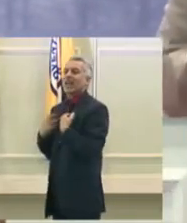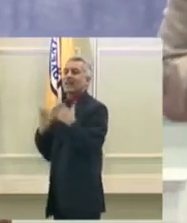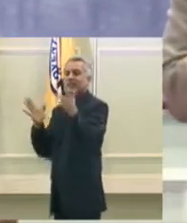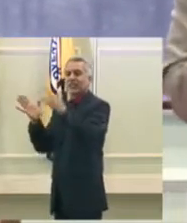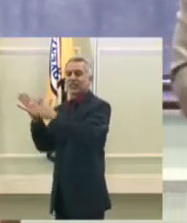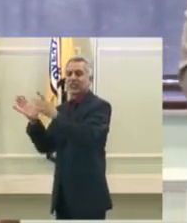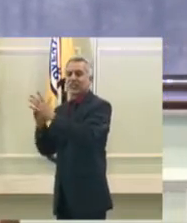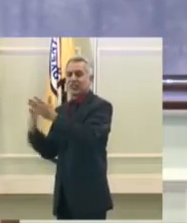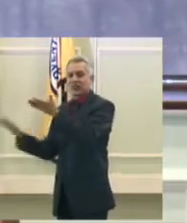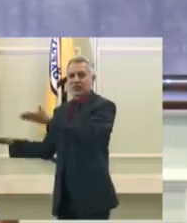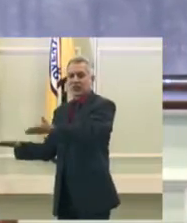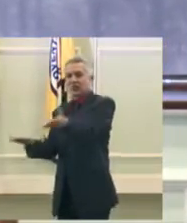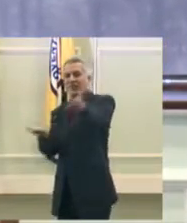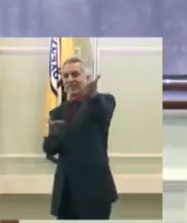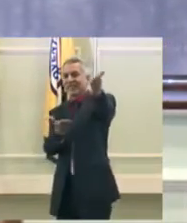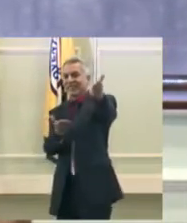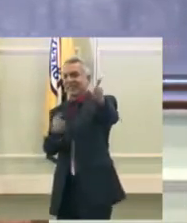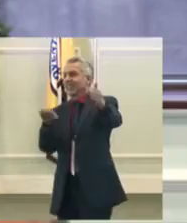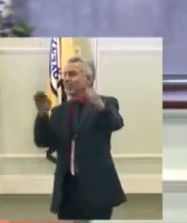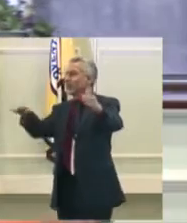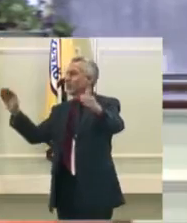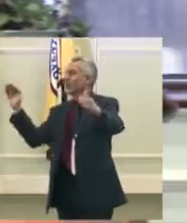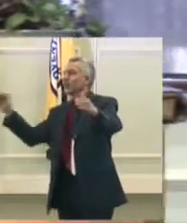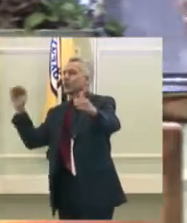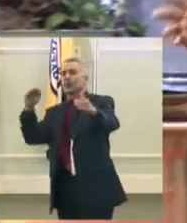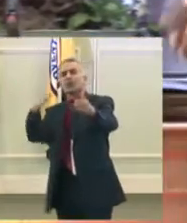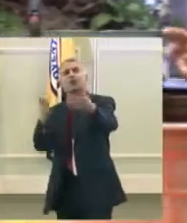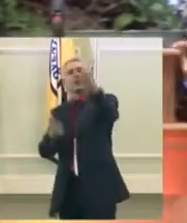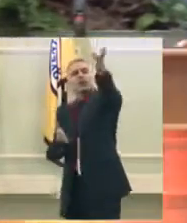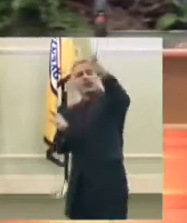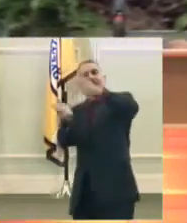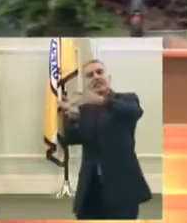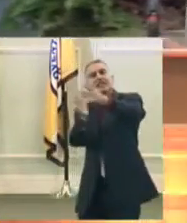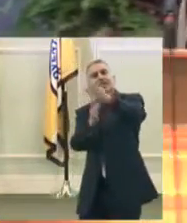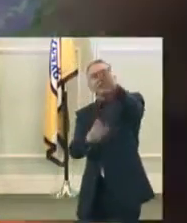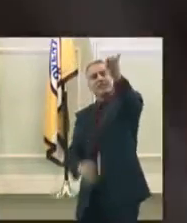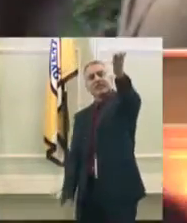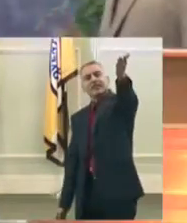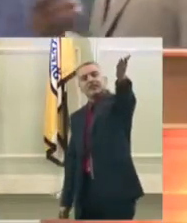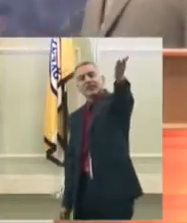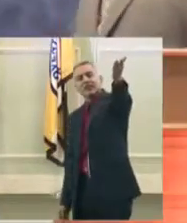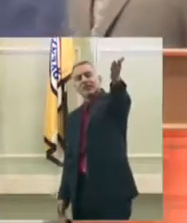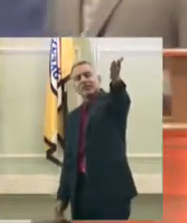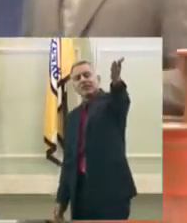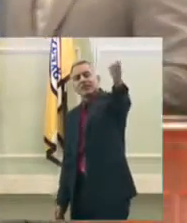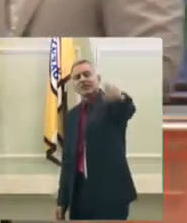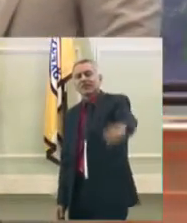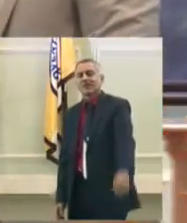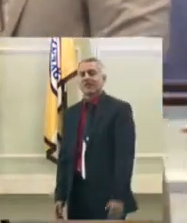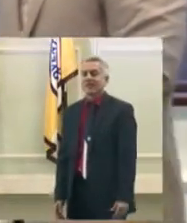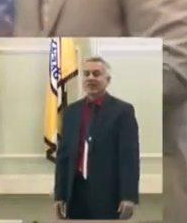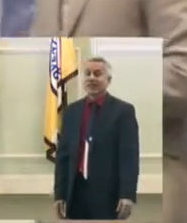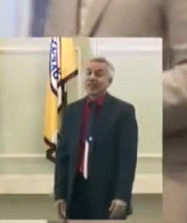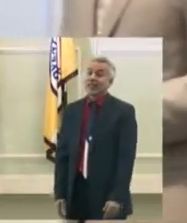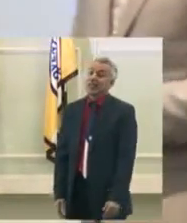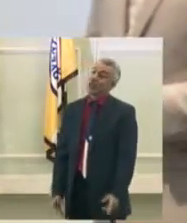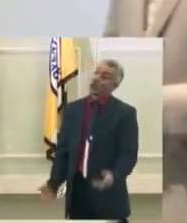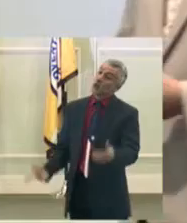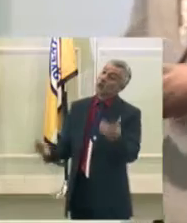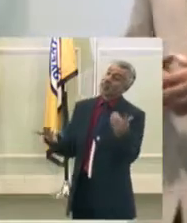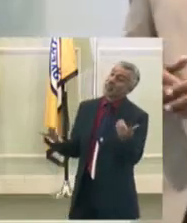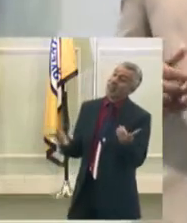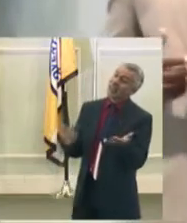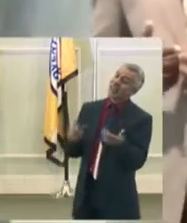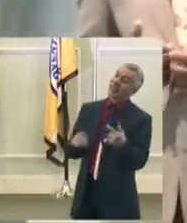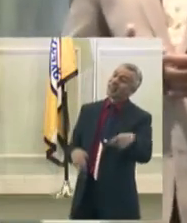That's what I have to offer. This man immediately recognized. He said, I don't have anything. And remember, he asked for 3 loaves, right? Bread.